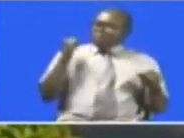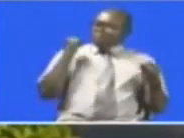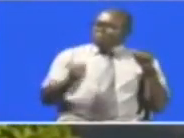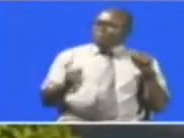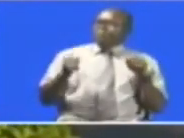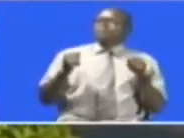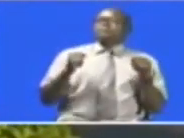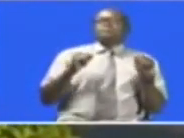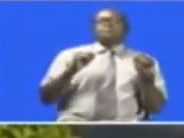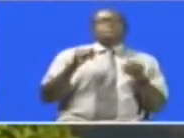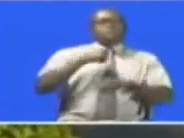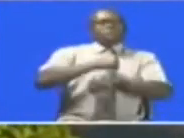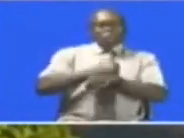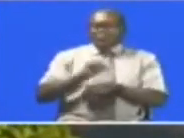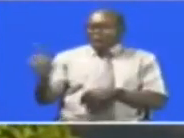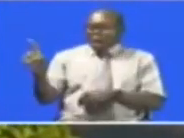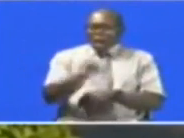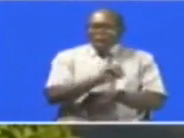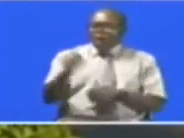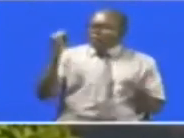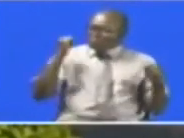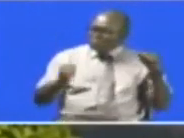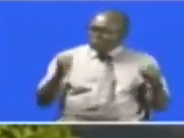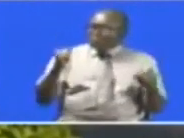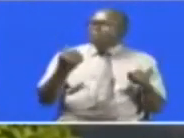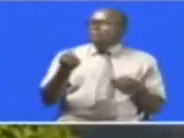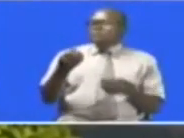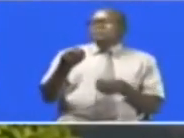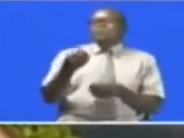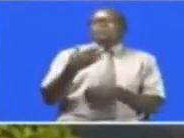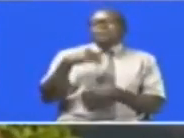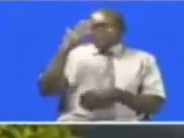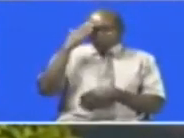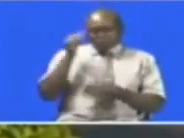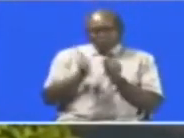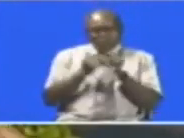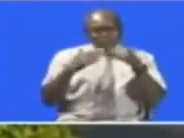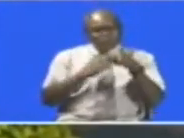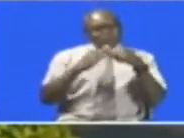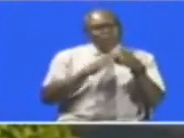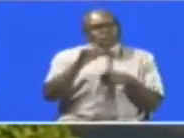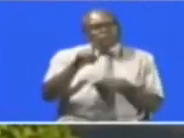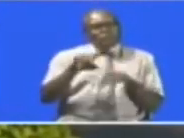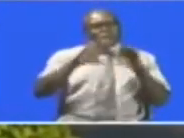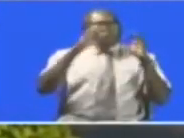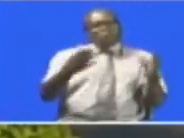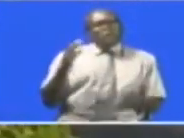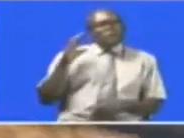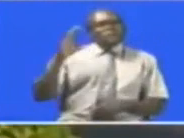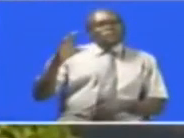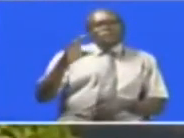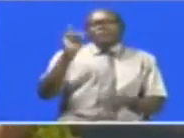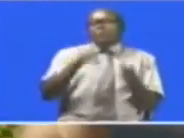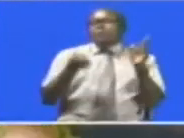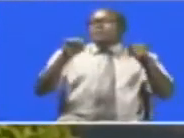to get to school and back, right? Yes, sure. Yes. Yeah. So tell us about the 1991 World Championships and